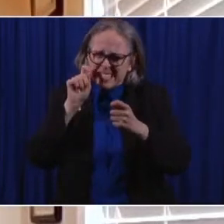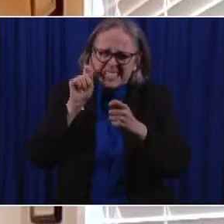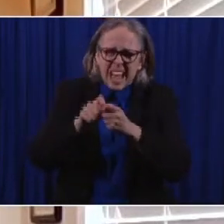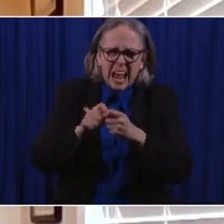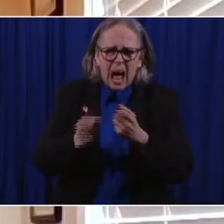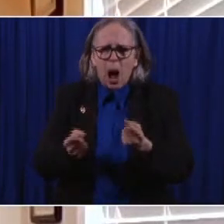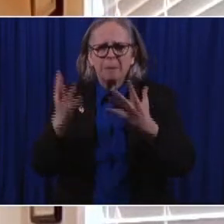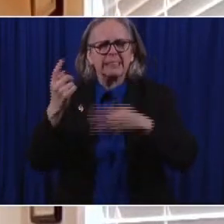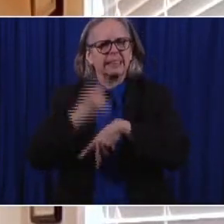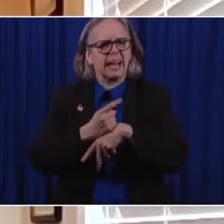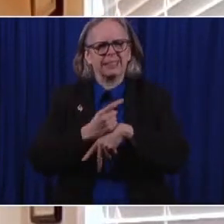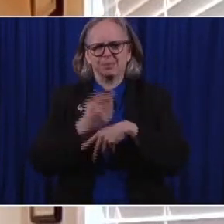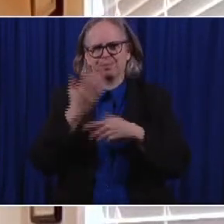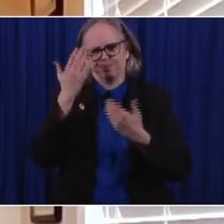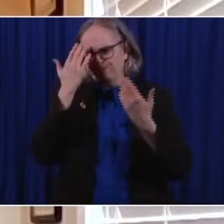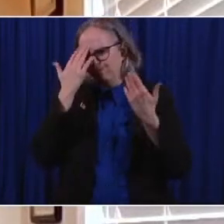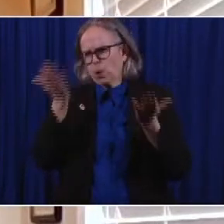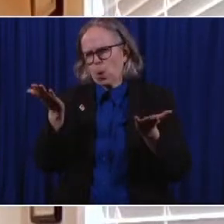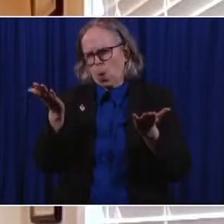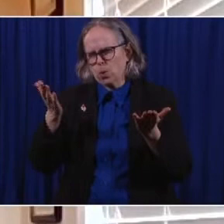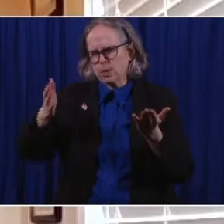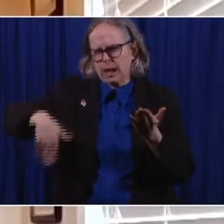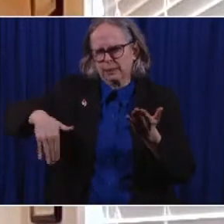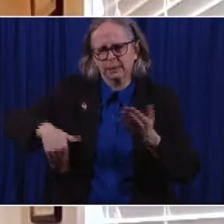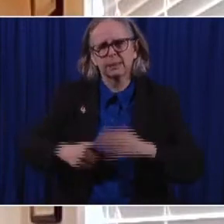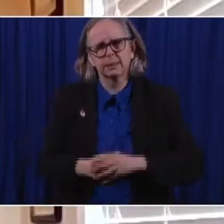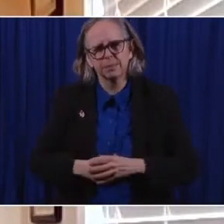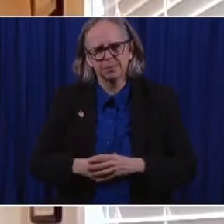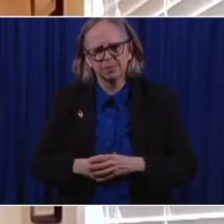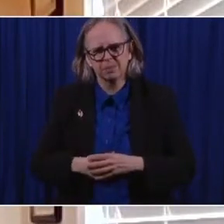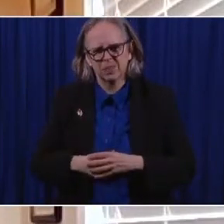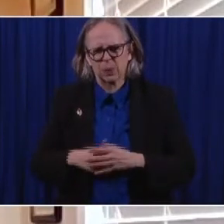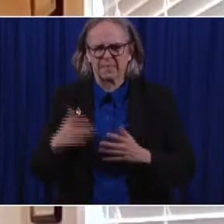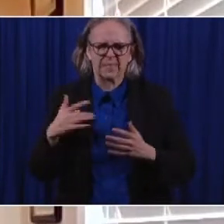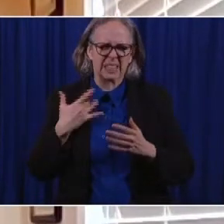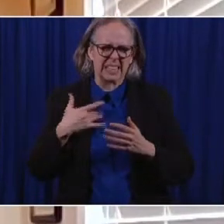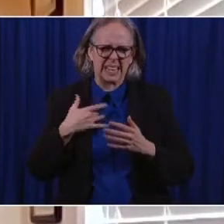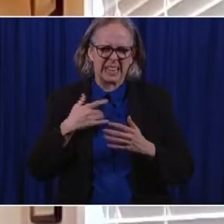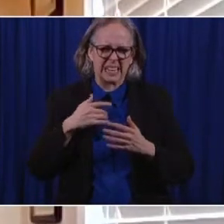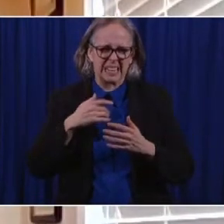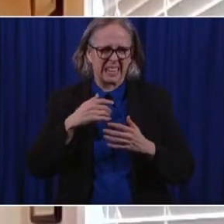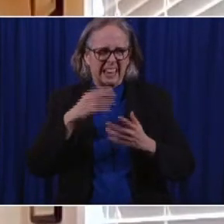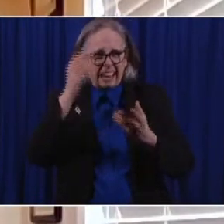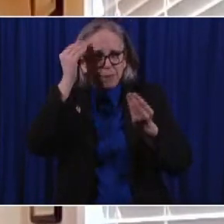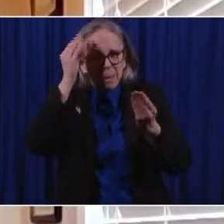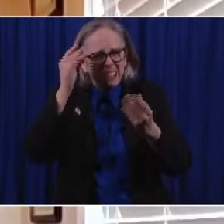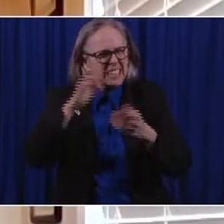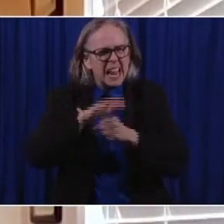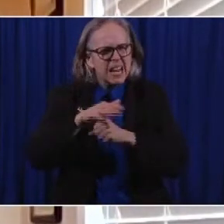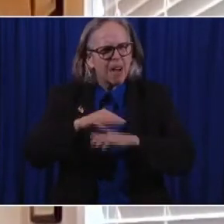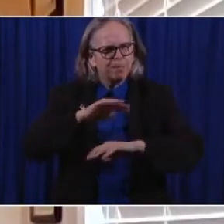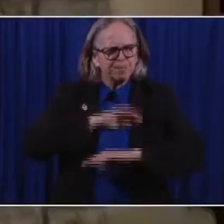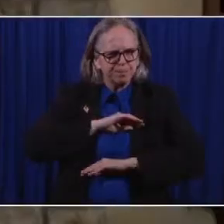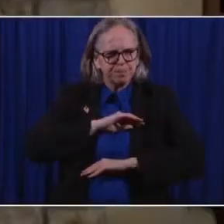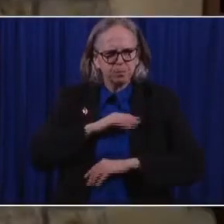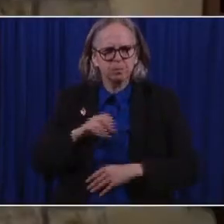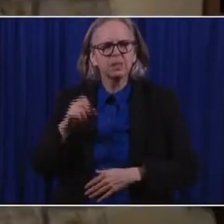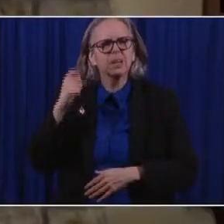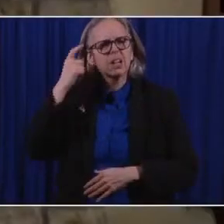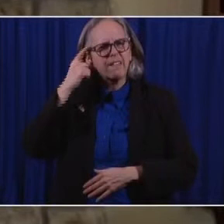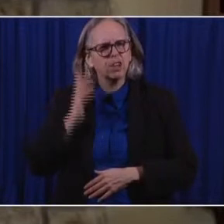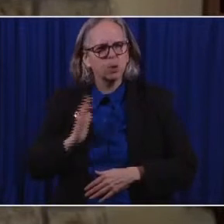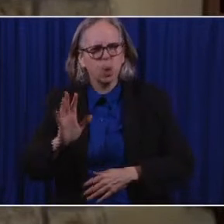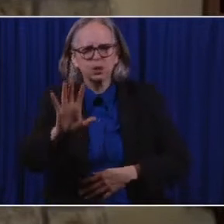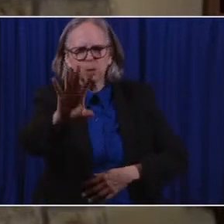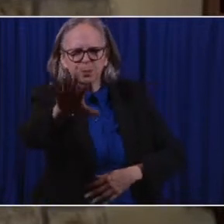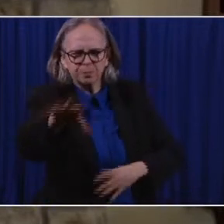good about making that as a policy decision. And I'll just add one more thing, and that is that we